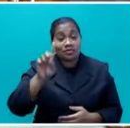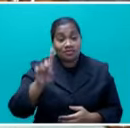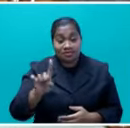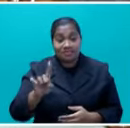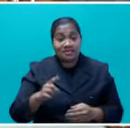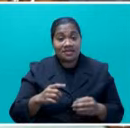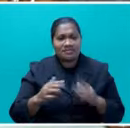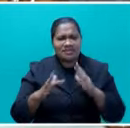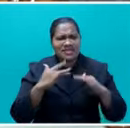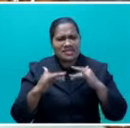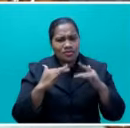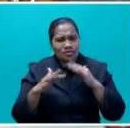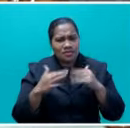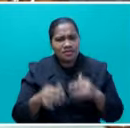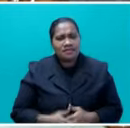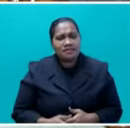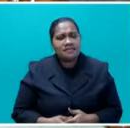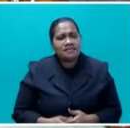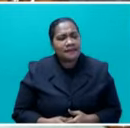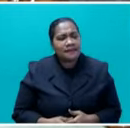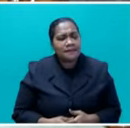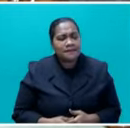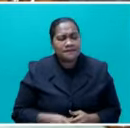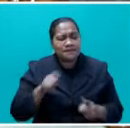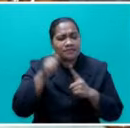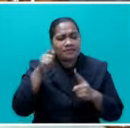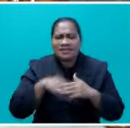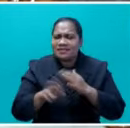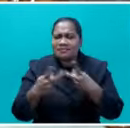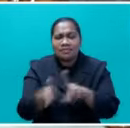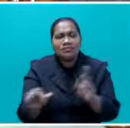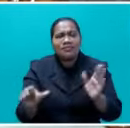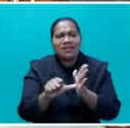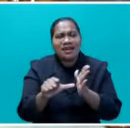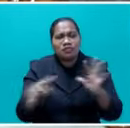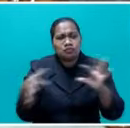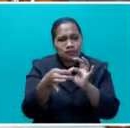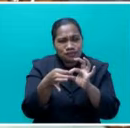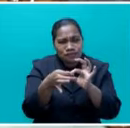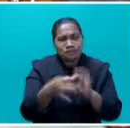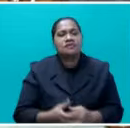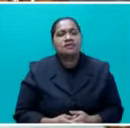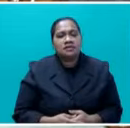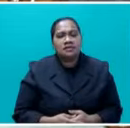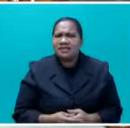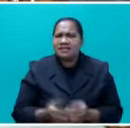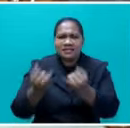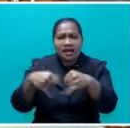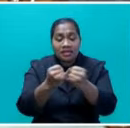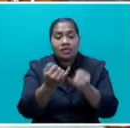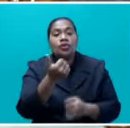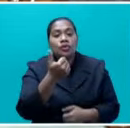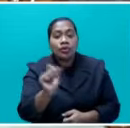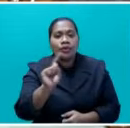not suitable, particularly in the deep interiors of Viti Levu and Vanuatu and in the remote maritime islands, we have used satellite